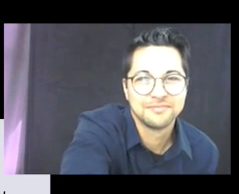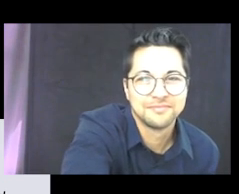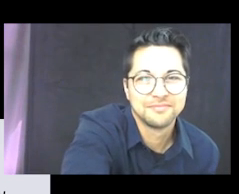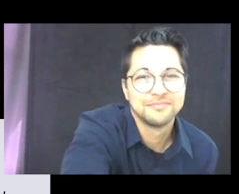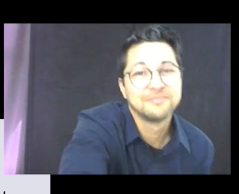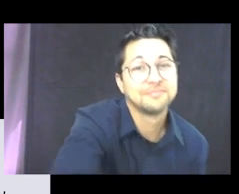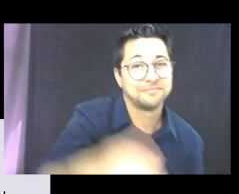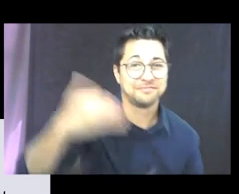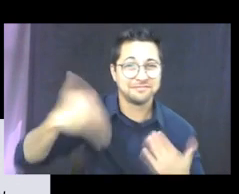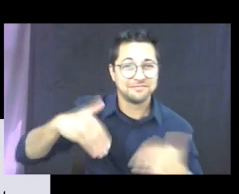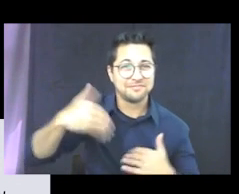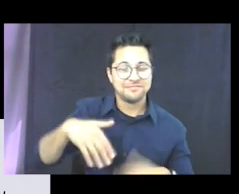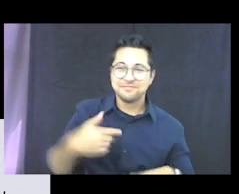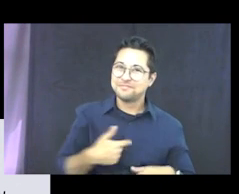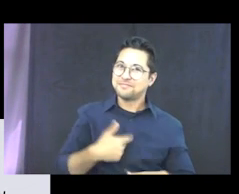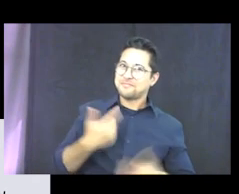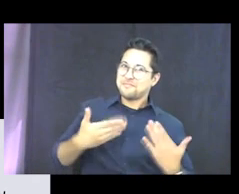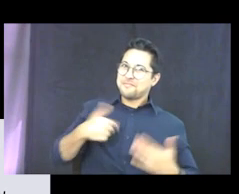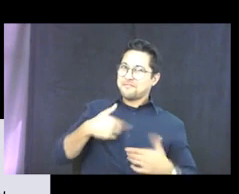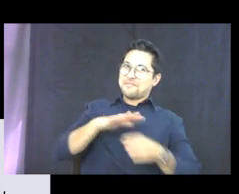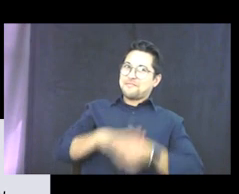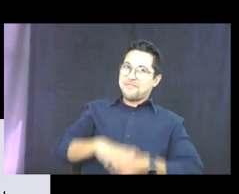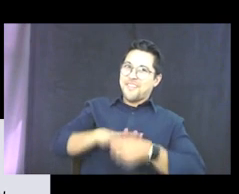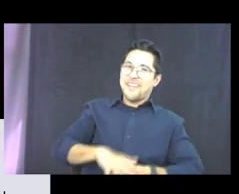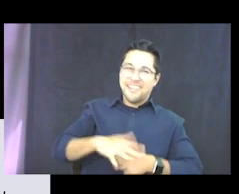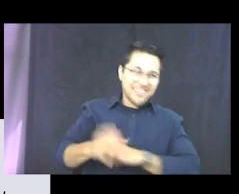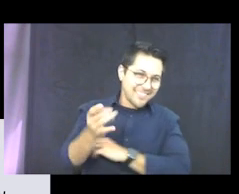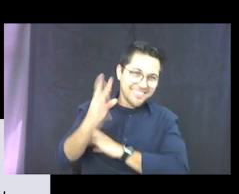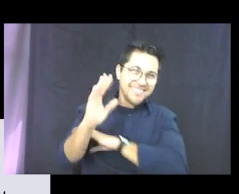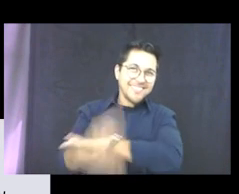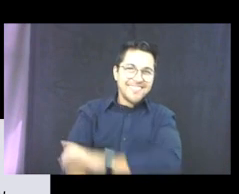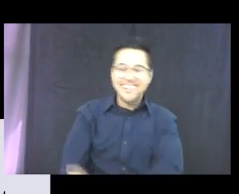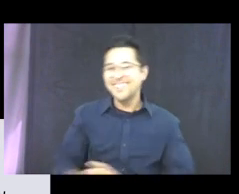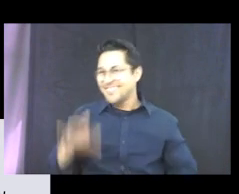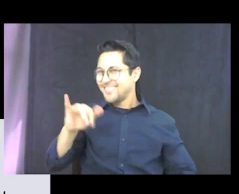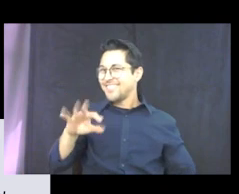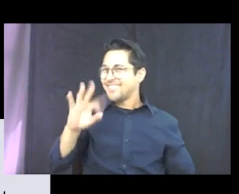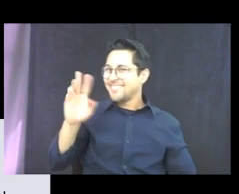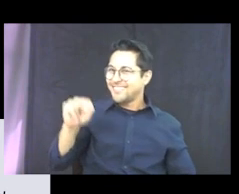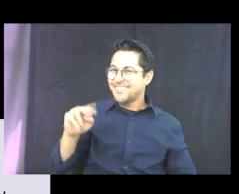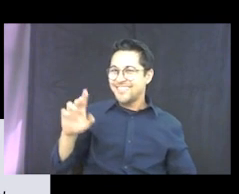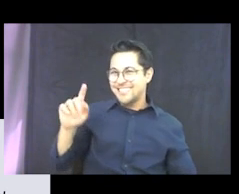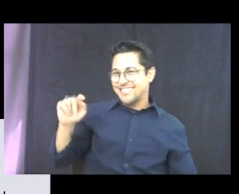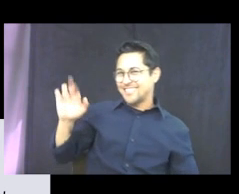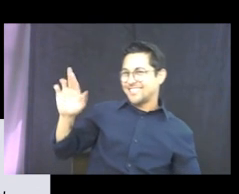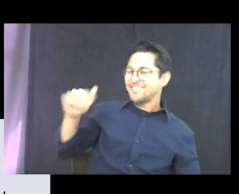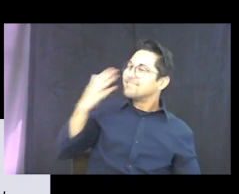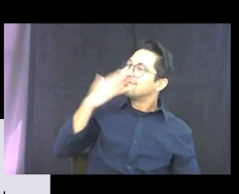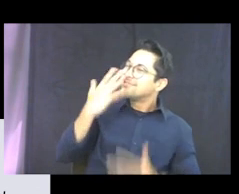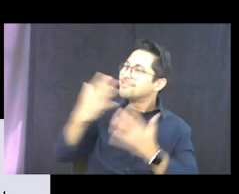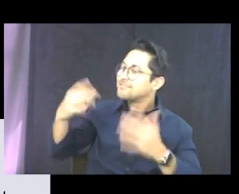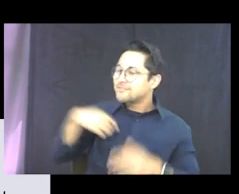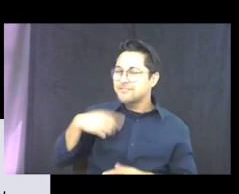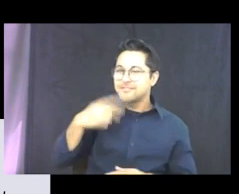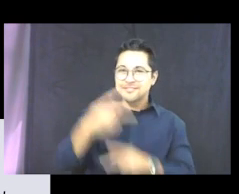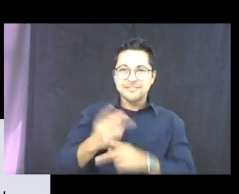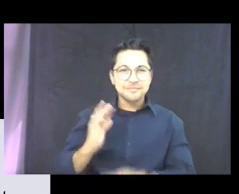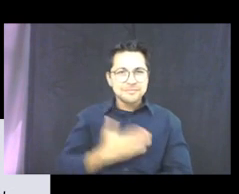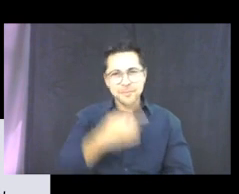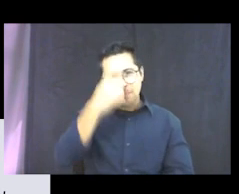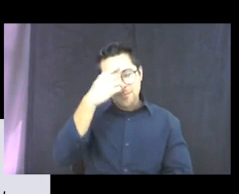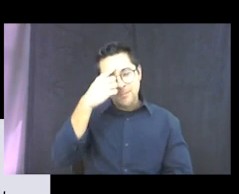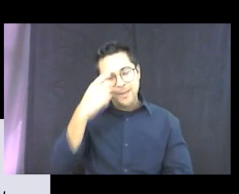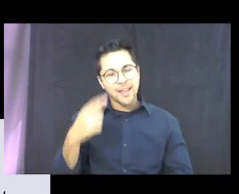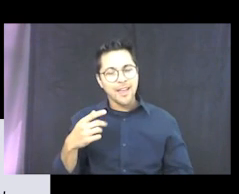Wow. Oh my gosh, I must be really stressed. That was so fun, Tara. Thanks so much for keeping our brains filled